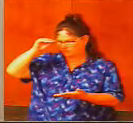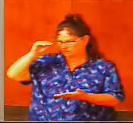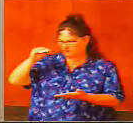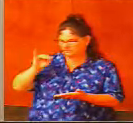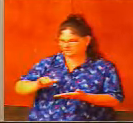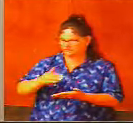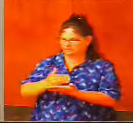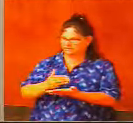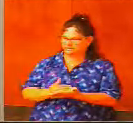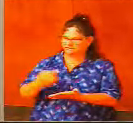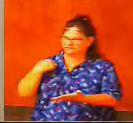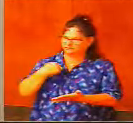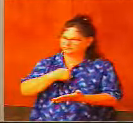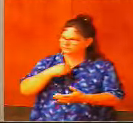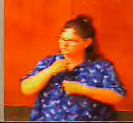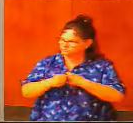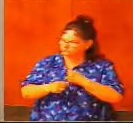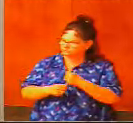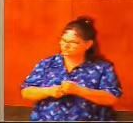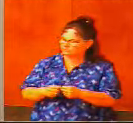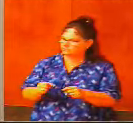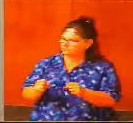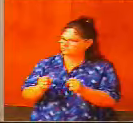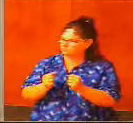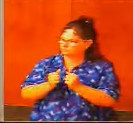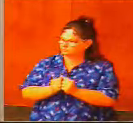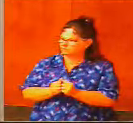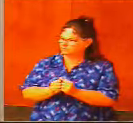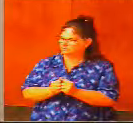It's a lesson that we struggle with.